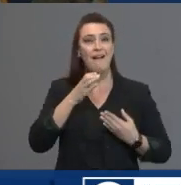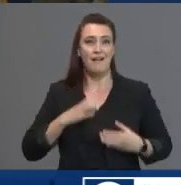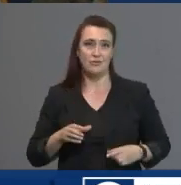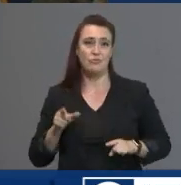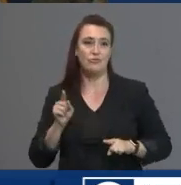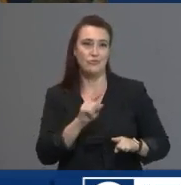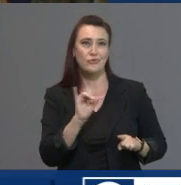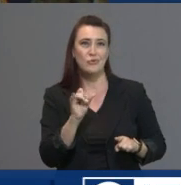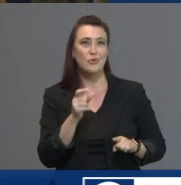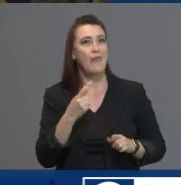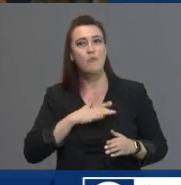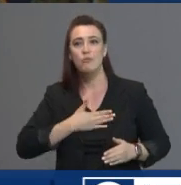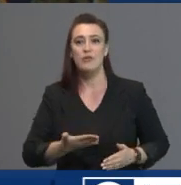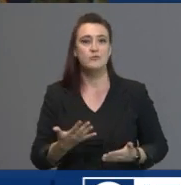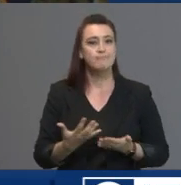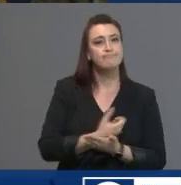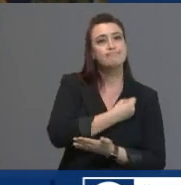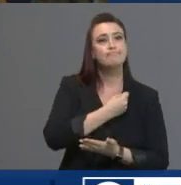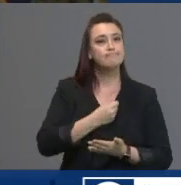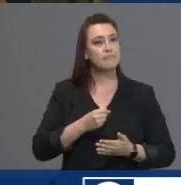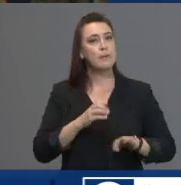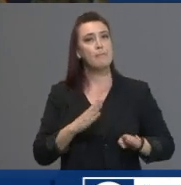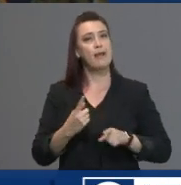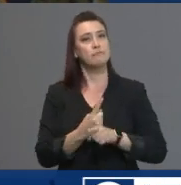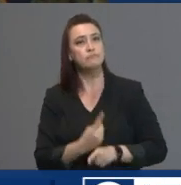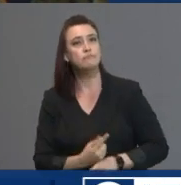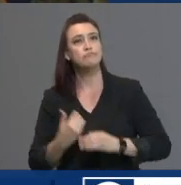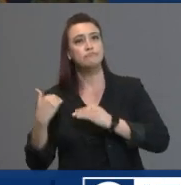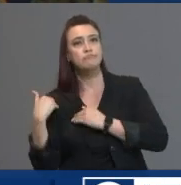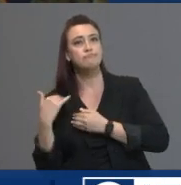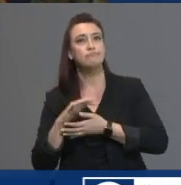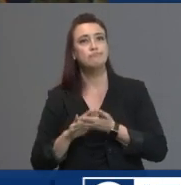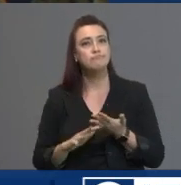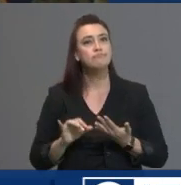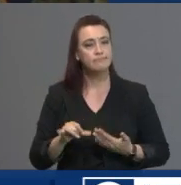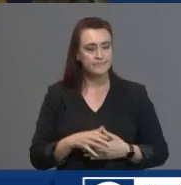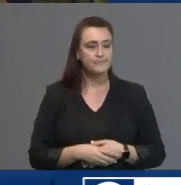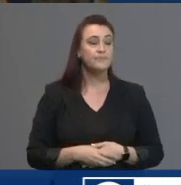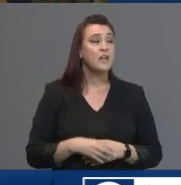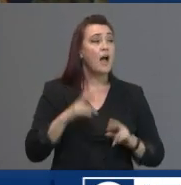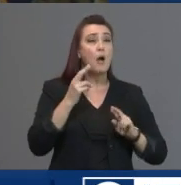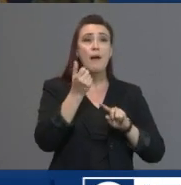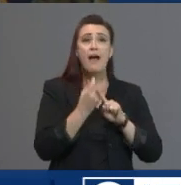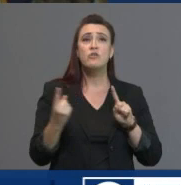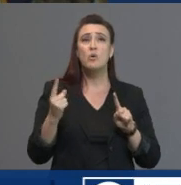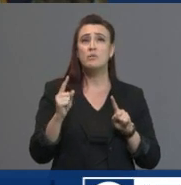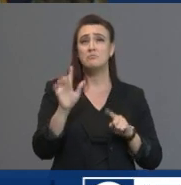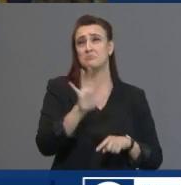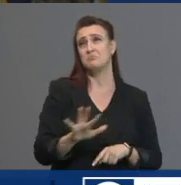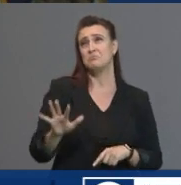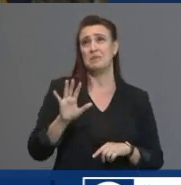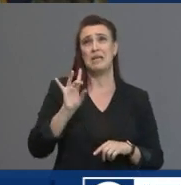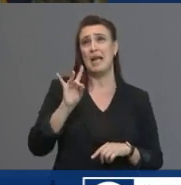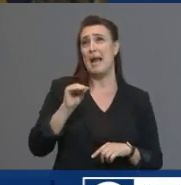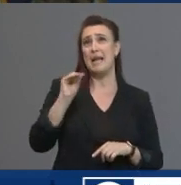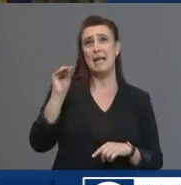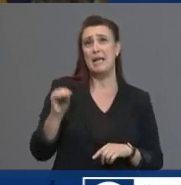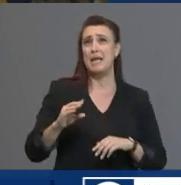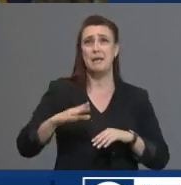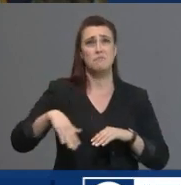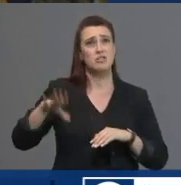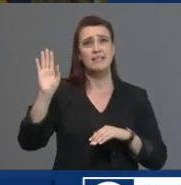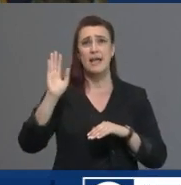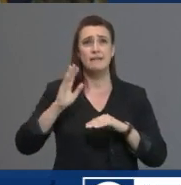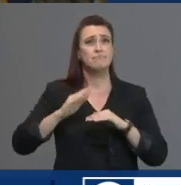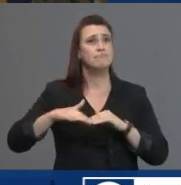for their participation and their leadership here. I hope that everyone, there's about 80+% of our state